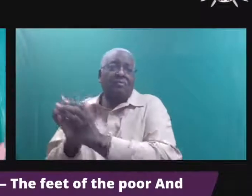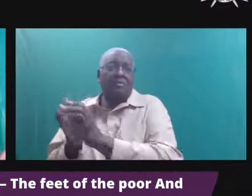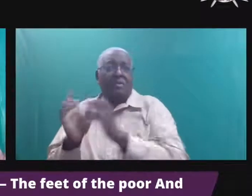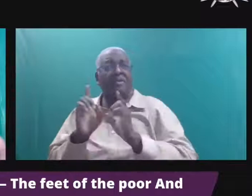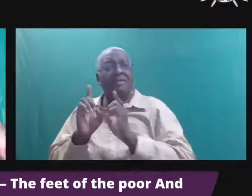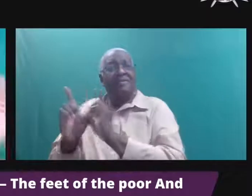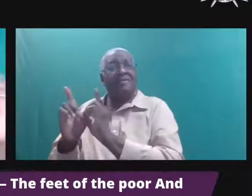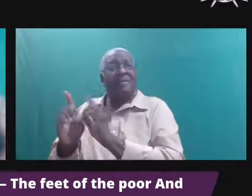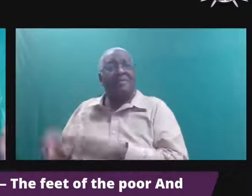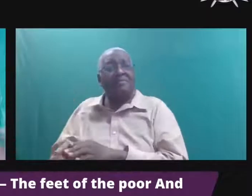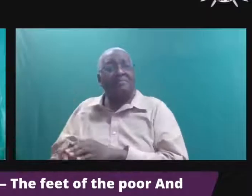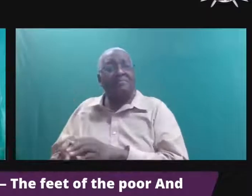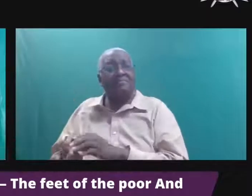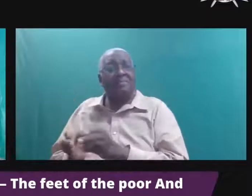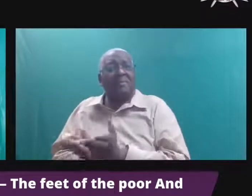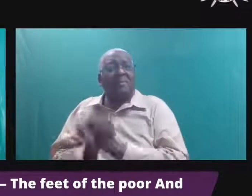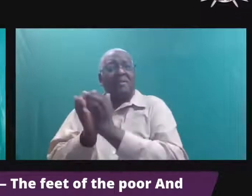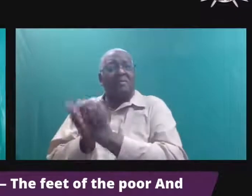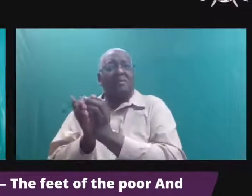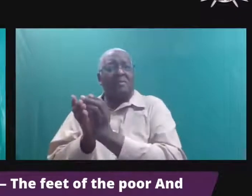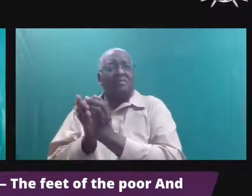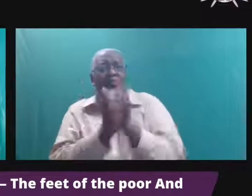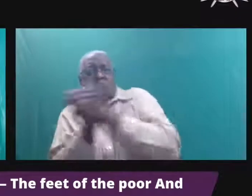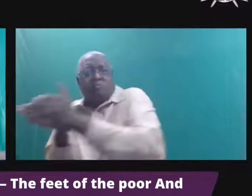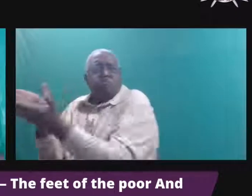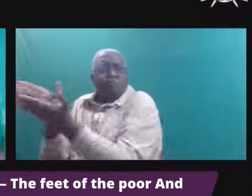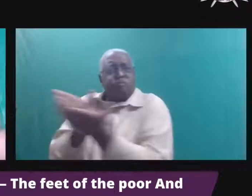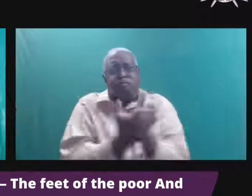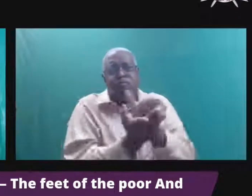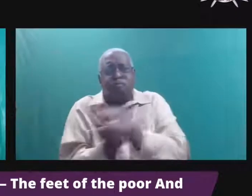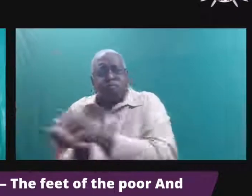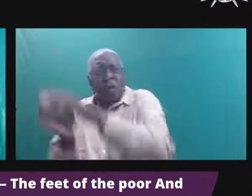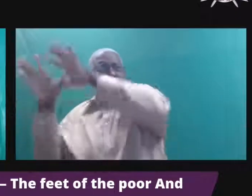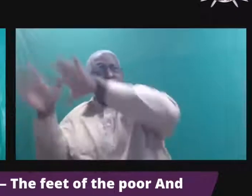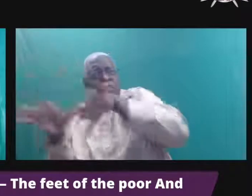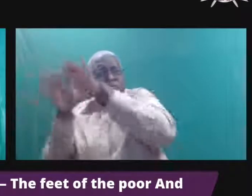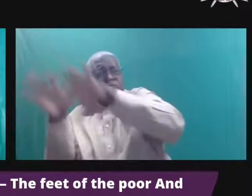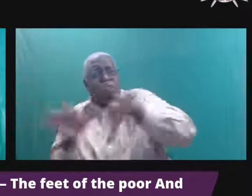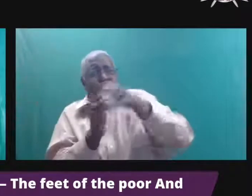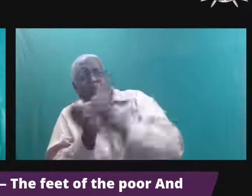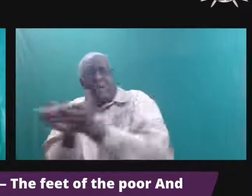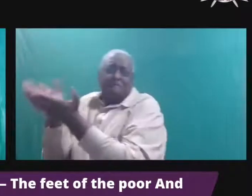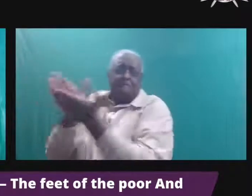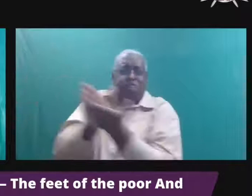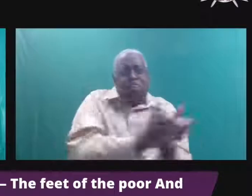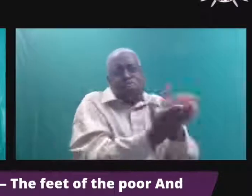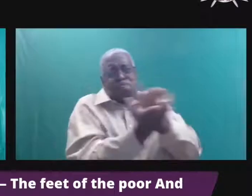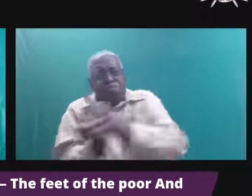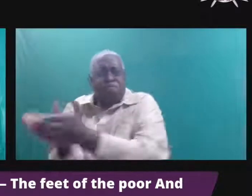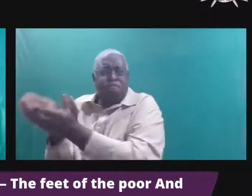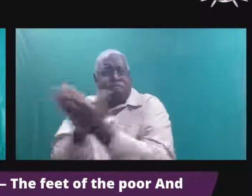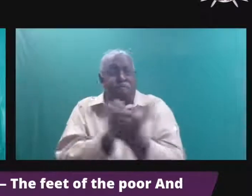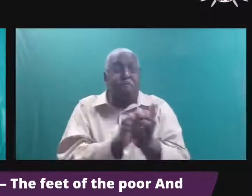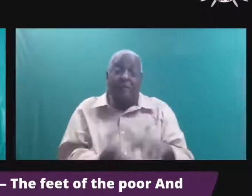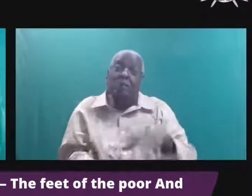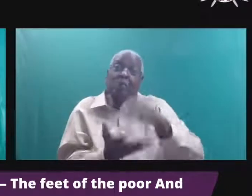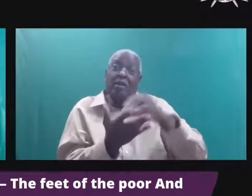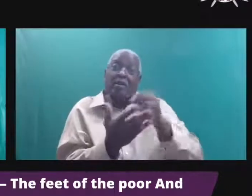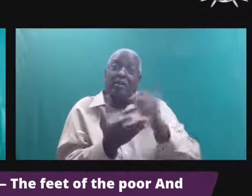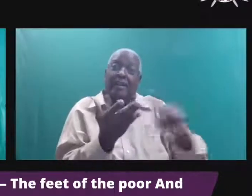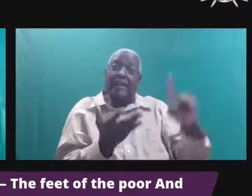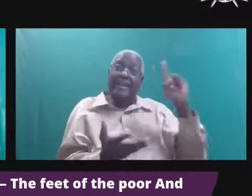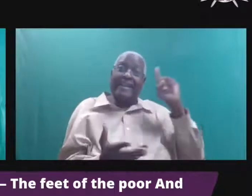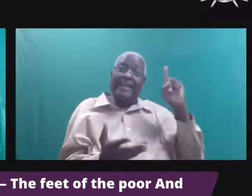boat starts getting hit by wind. The rain is rocking the boat. In fact, we learned this last week at Sunday school